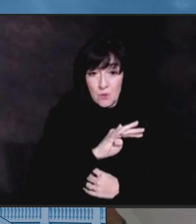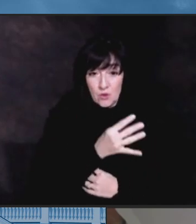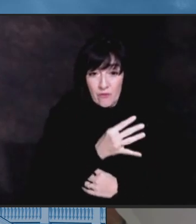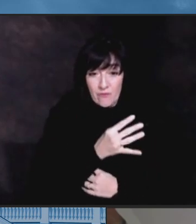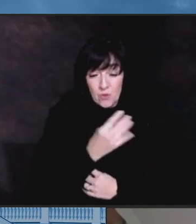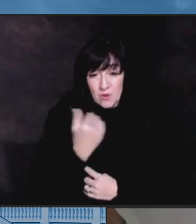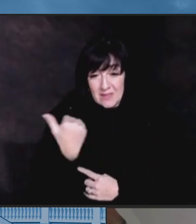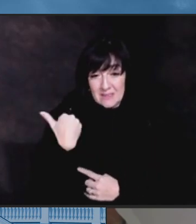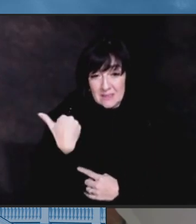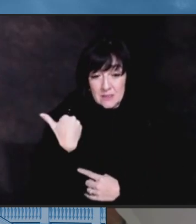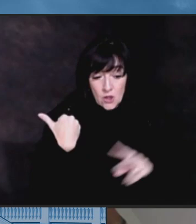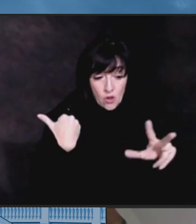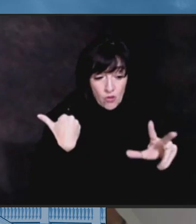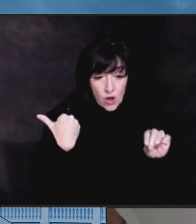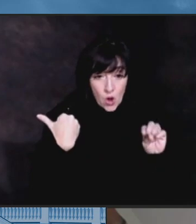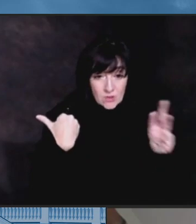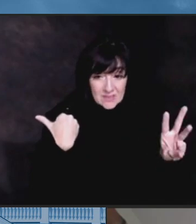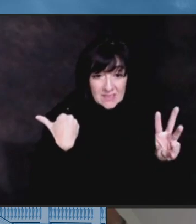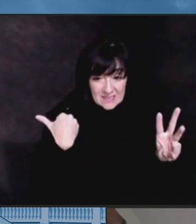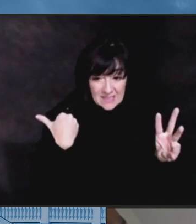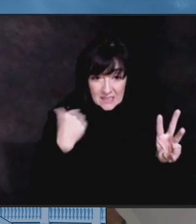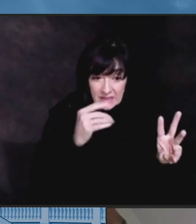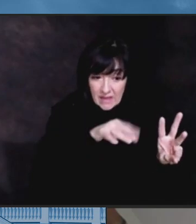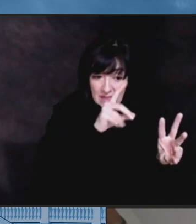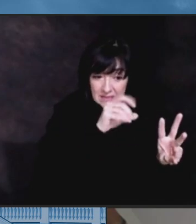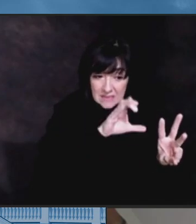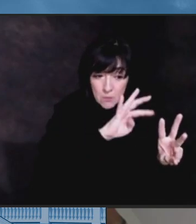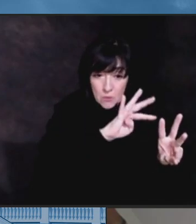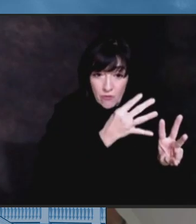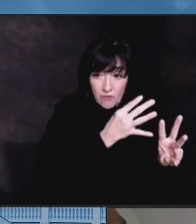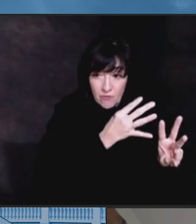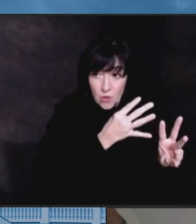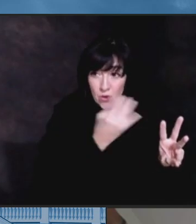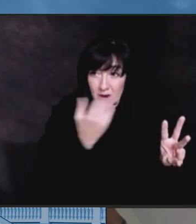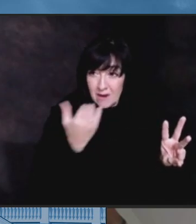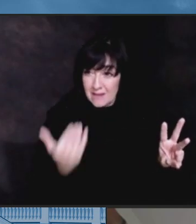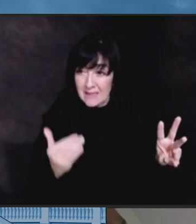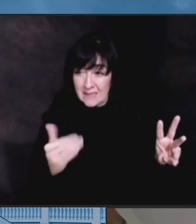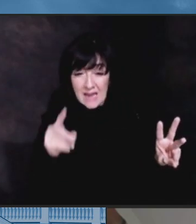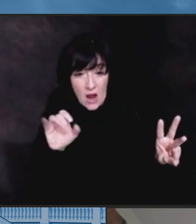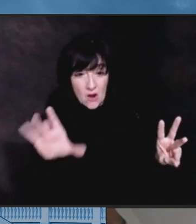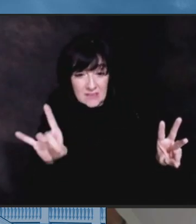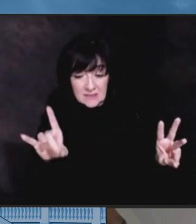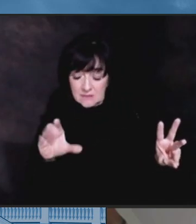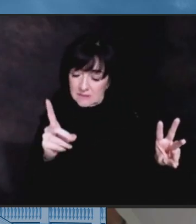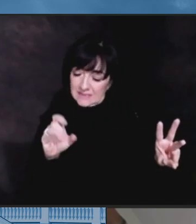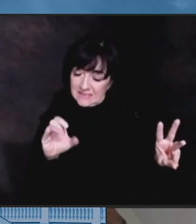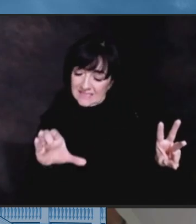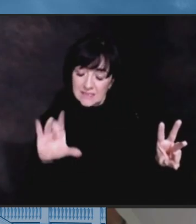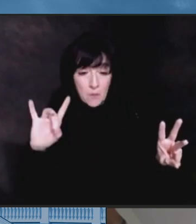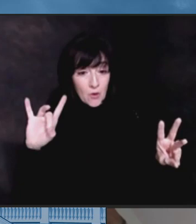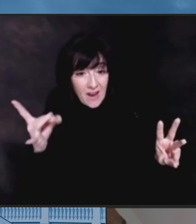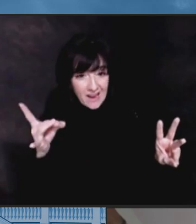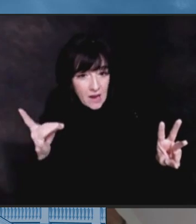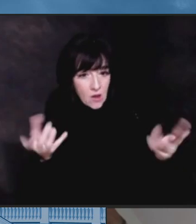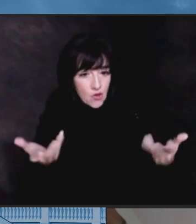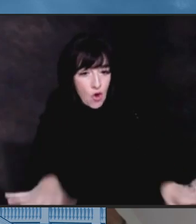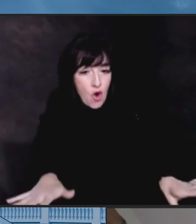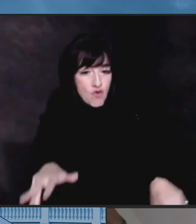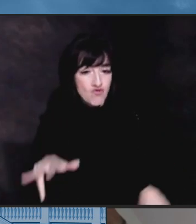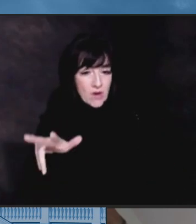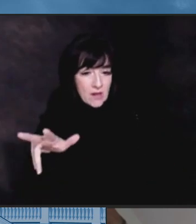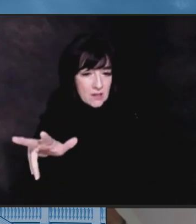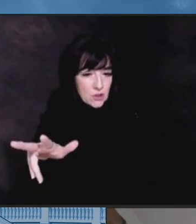days going from 306 to 338. So a very steep incline there over the last week, as we've